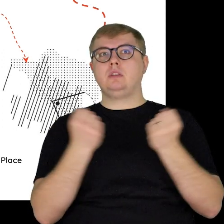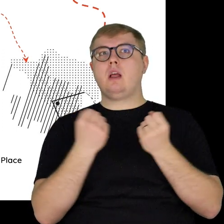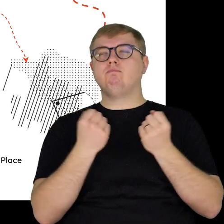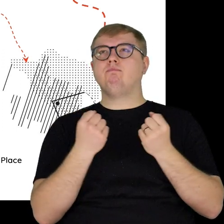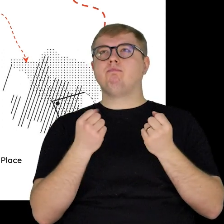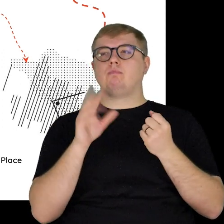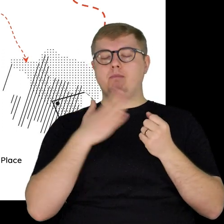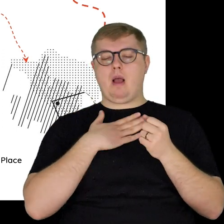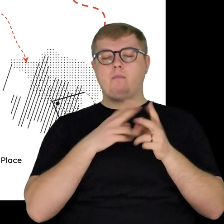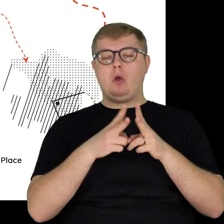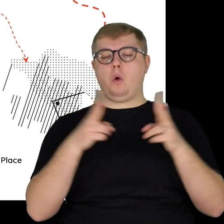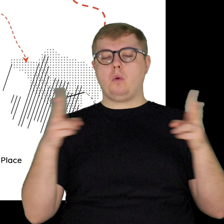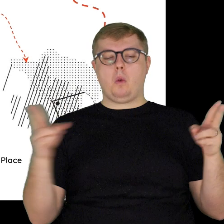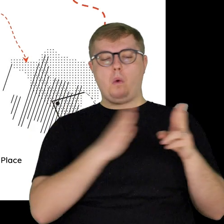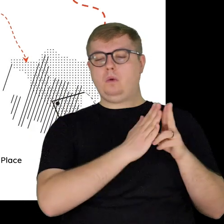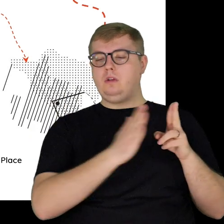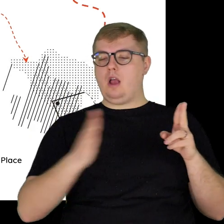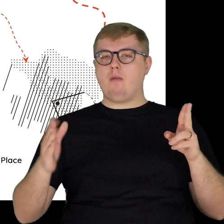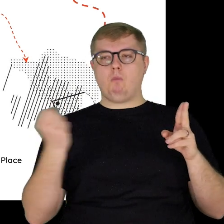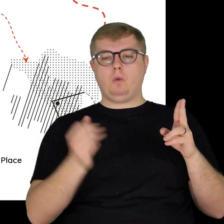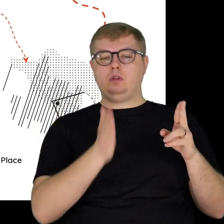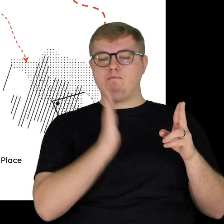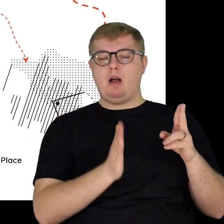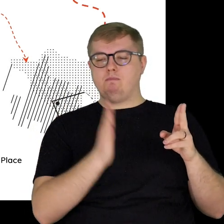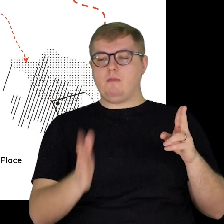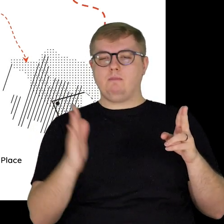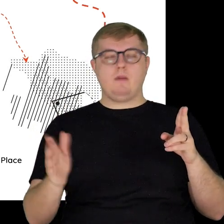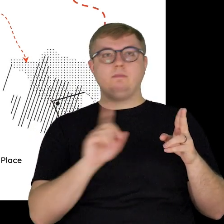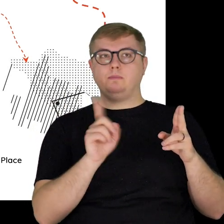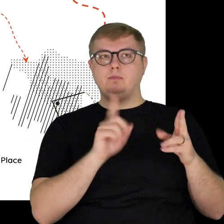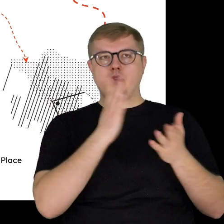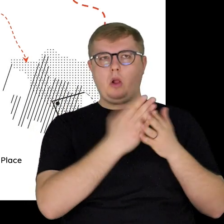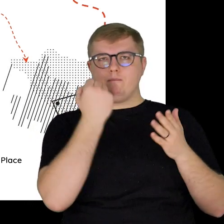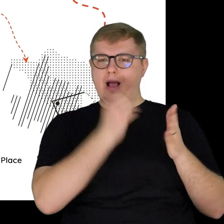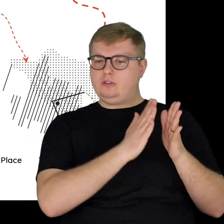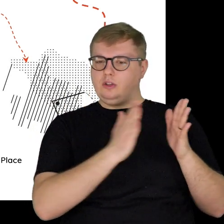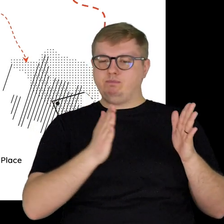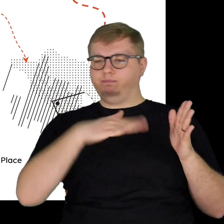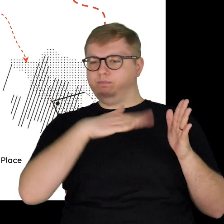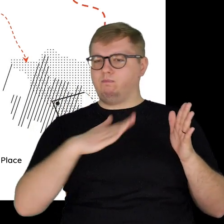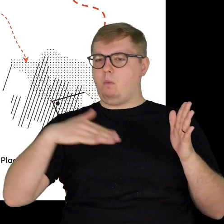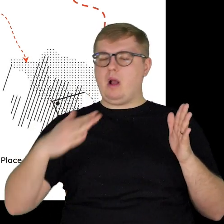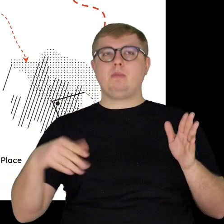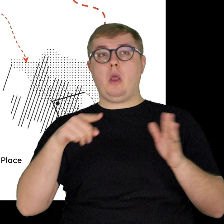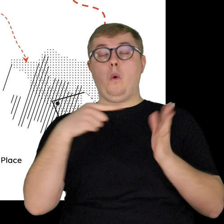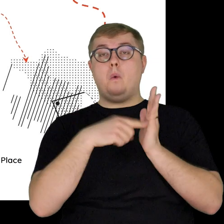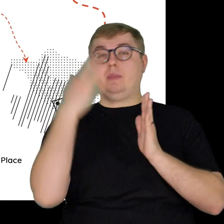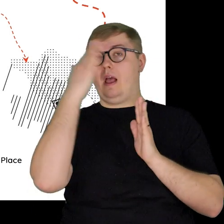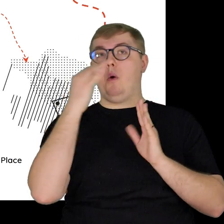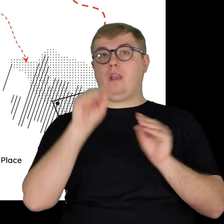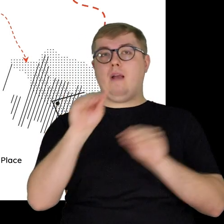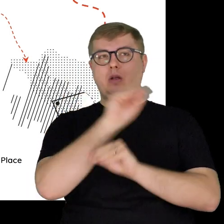the Re-Figuration theory that we think mostly like from the 60s onward.